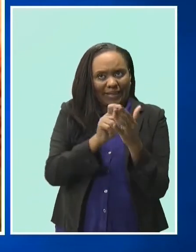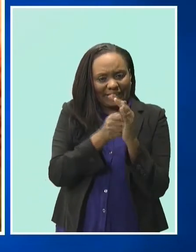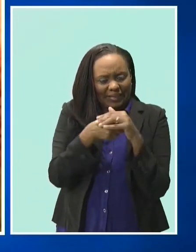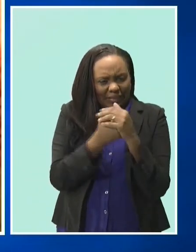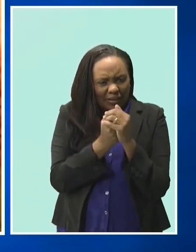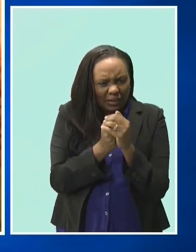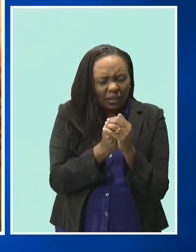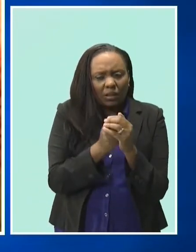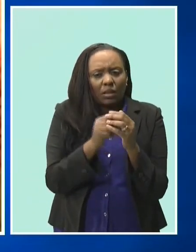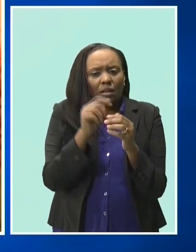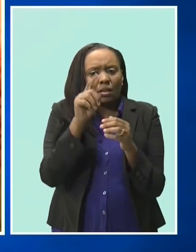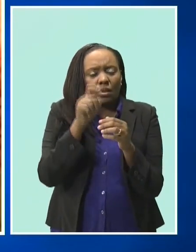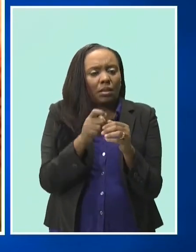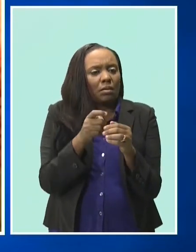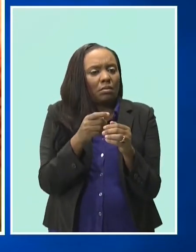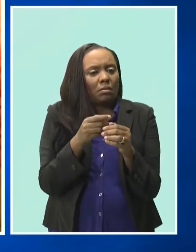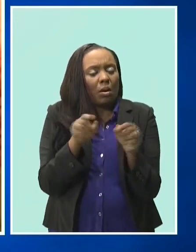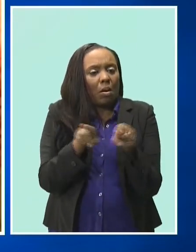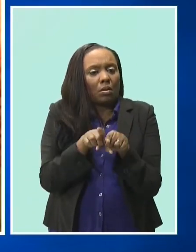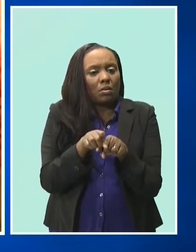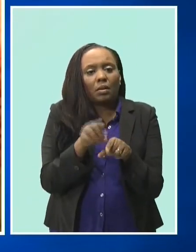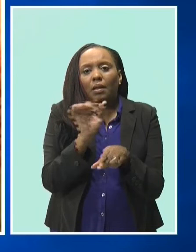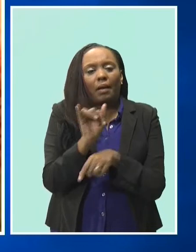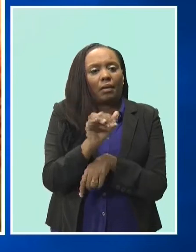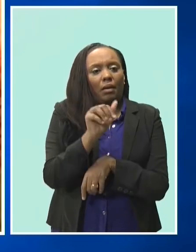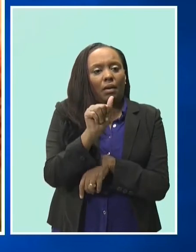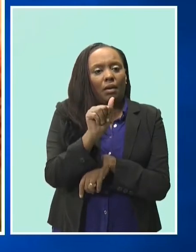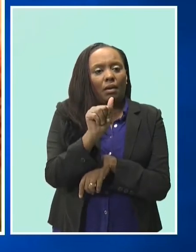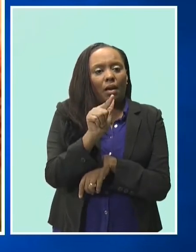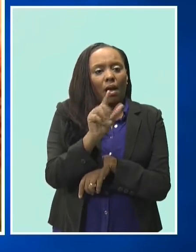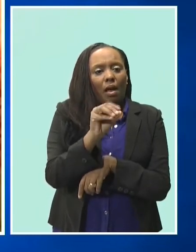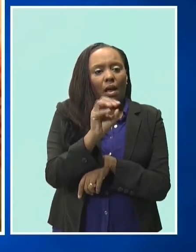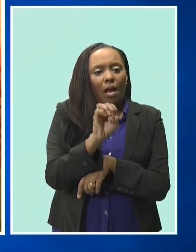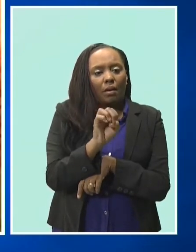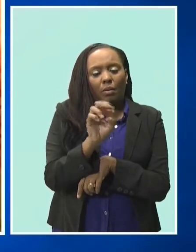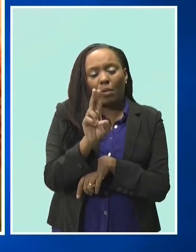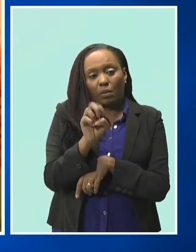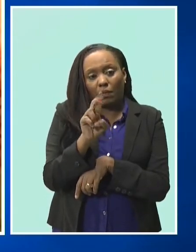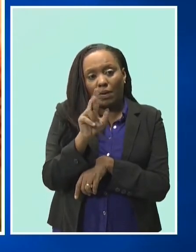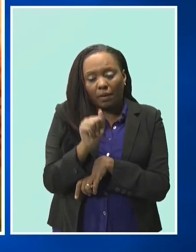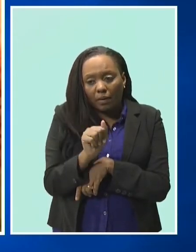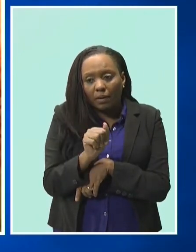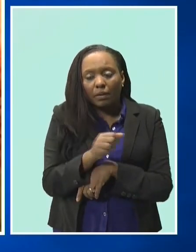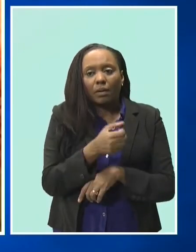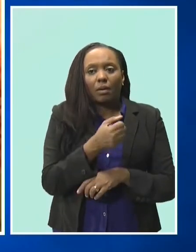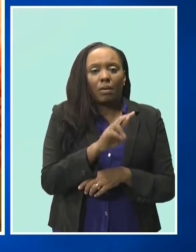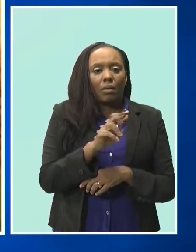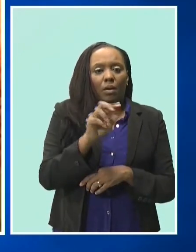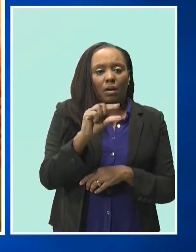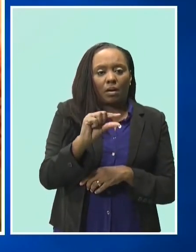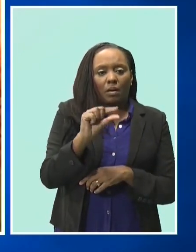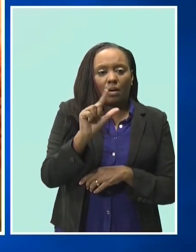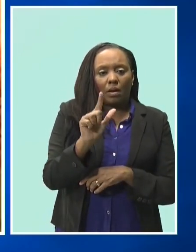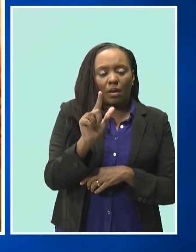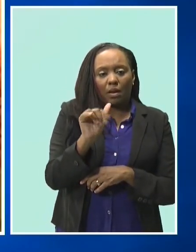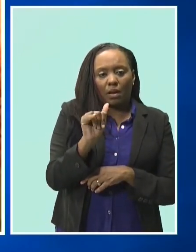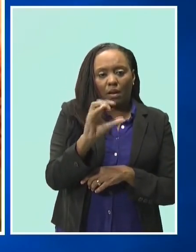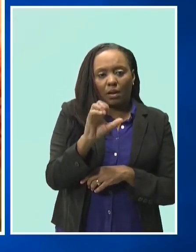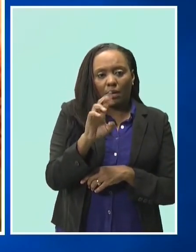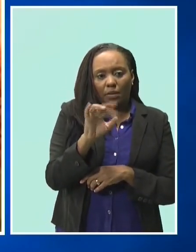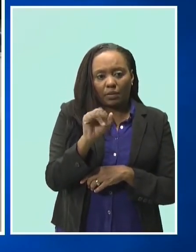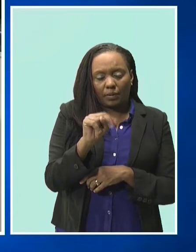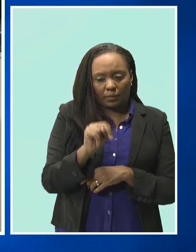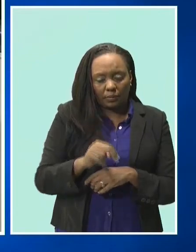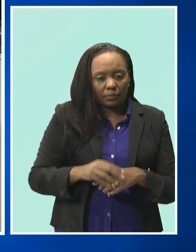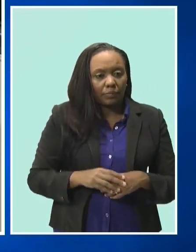a humectant. So that can be like aloe vera or glycerin. They're helpful. When available, Dr. Ford says it would